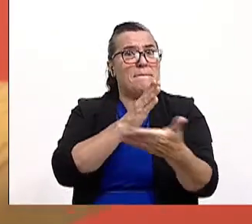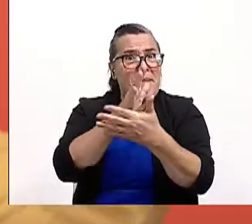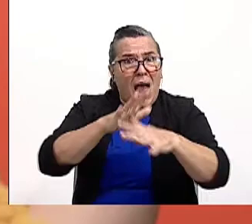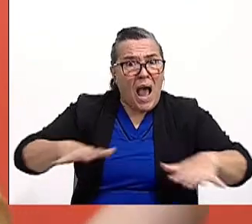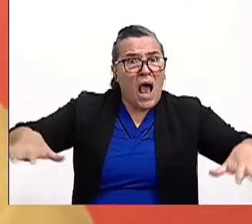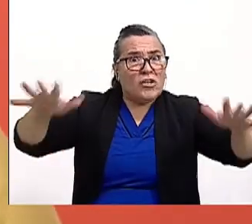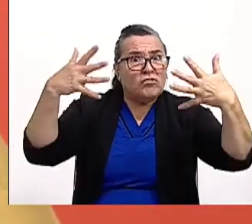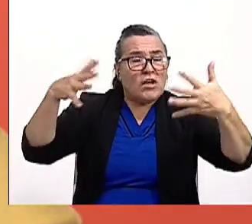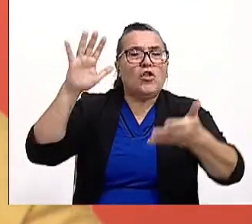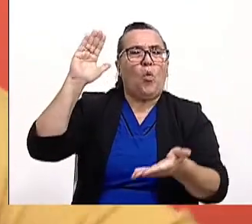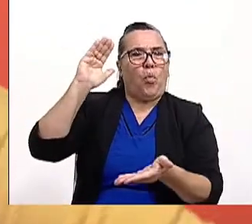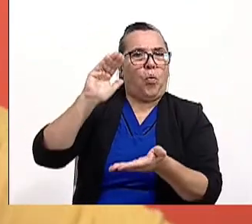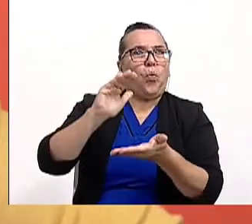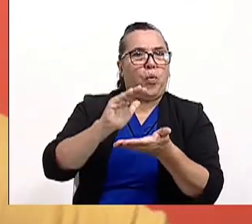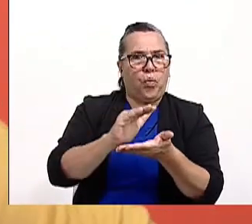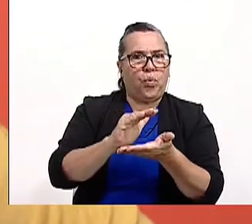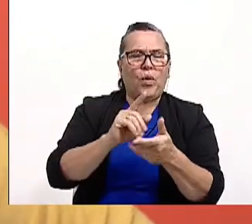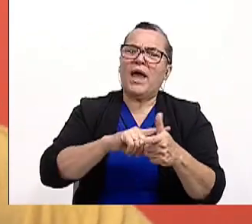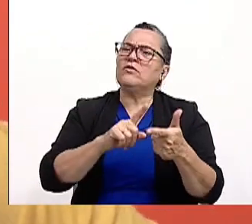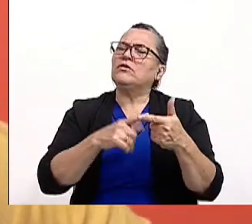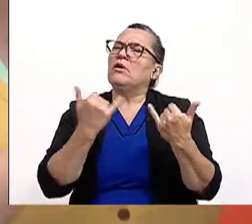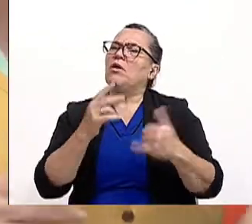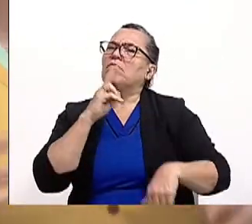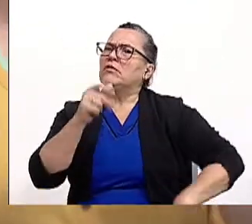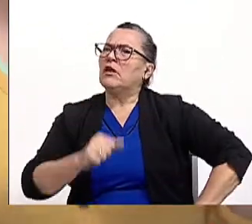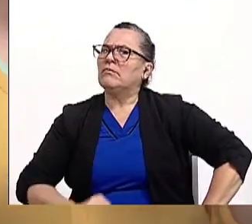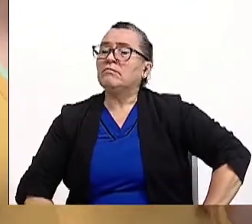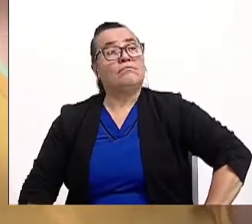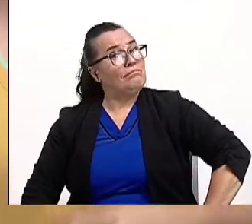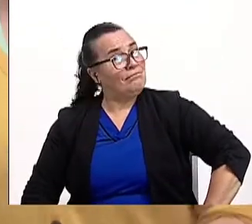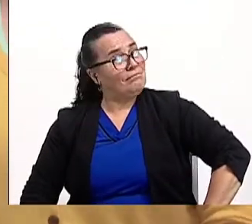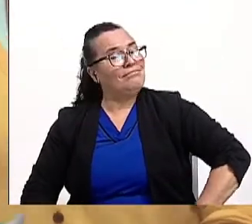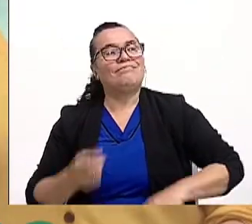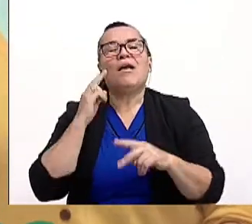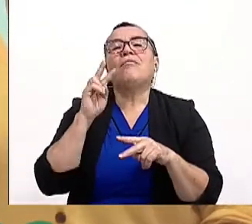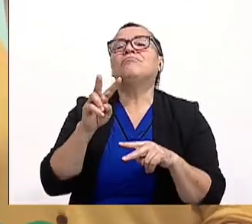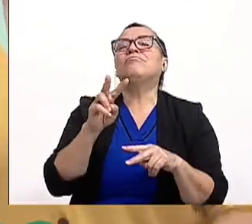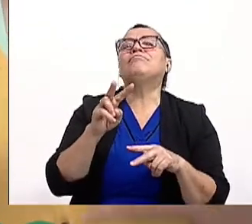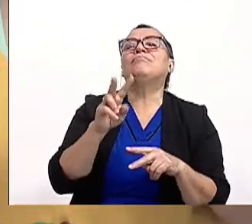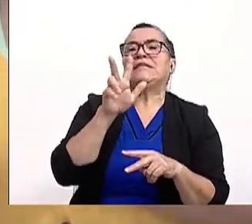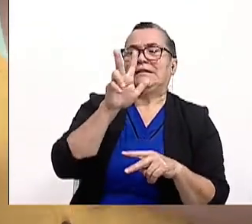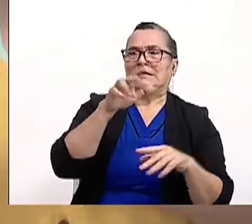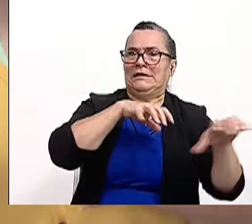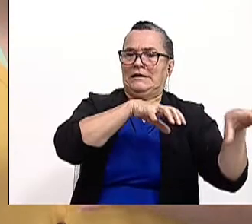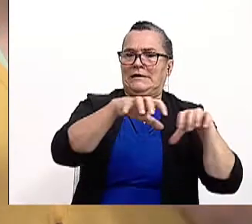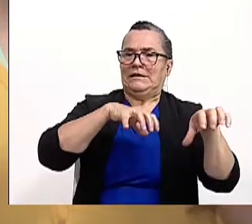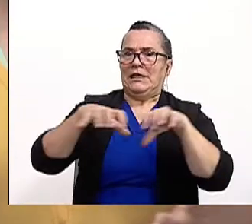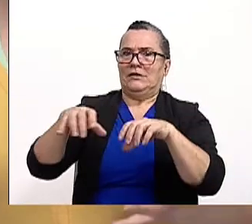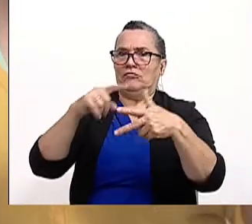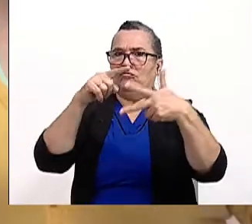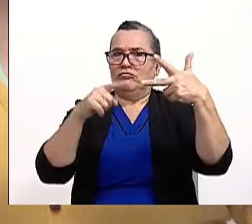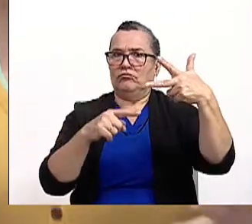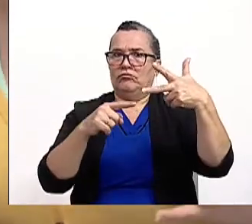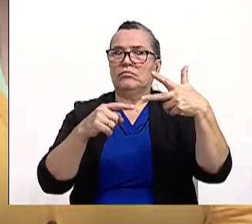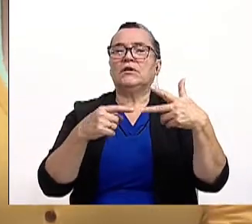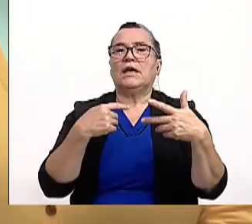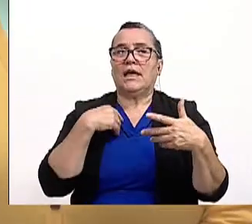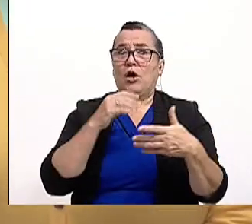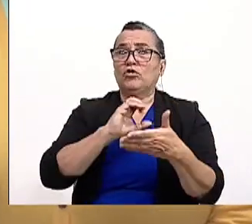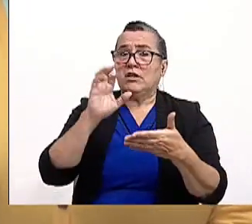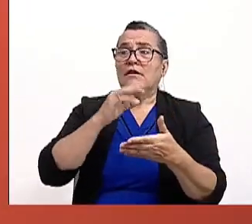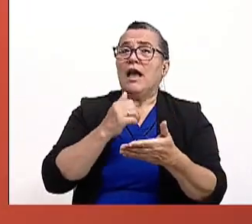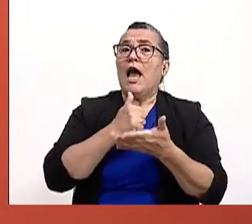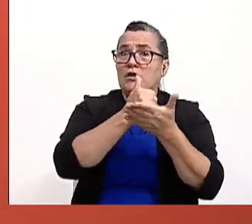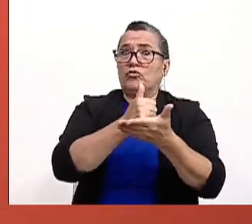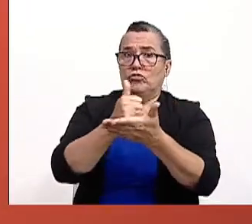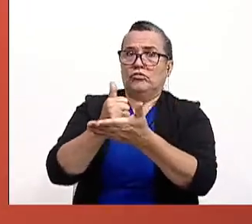the environment. Now, how true is that? Well, let's see 3 actions our country is taking to help. Number